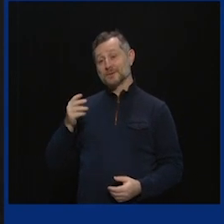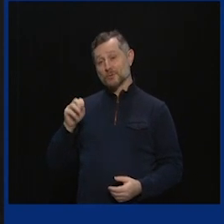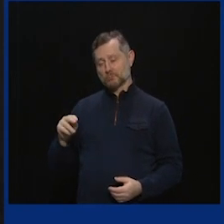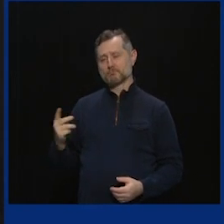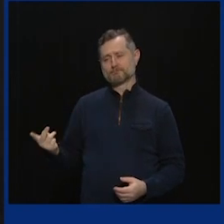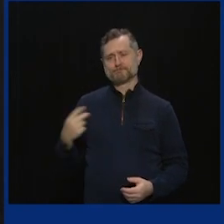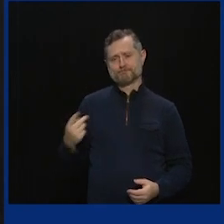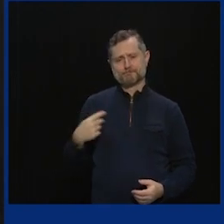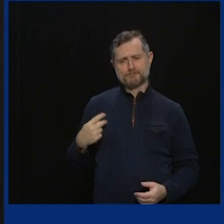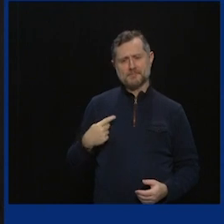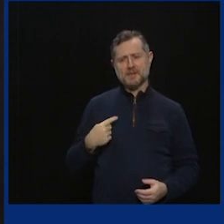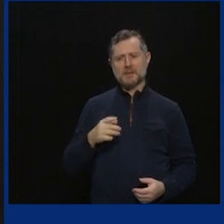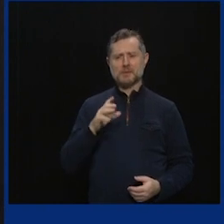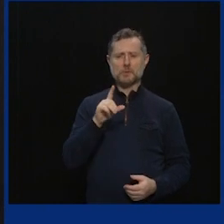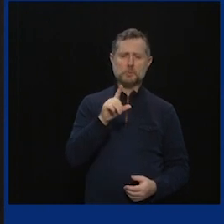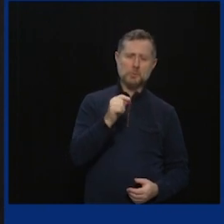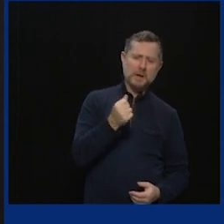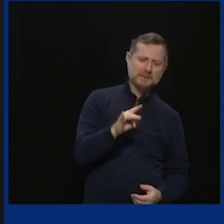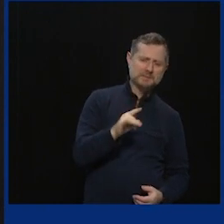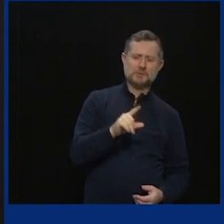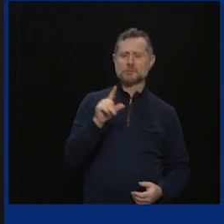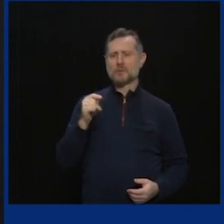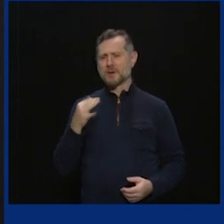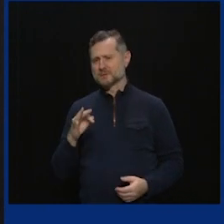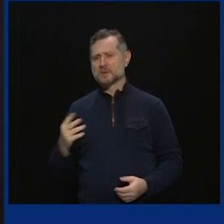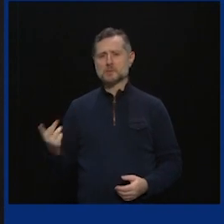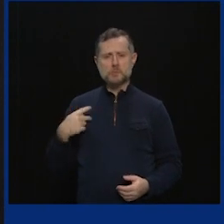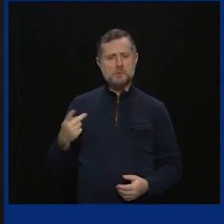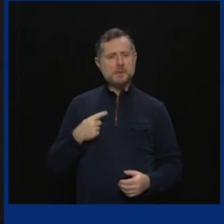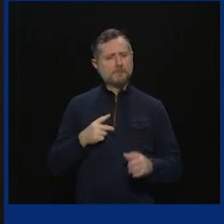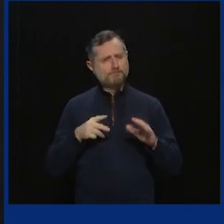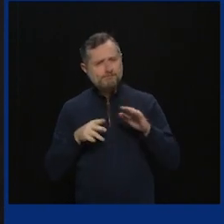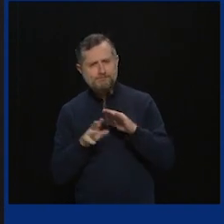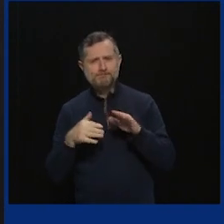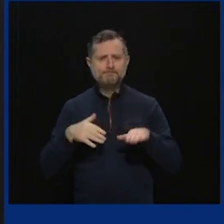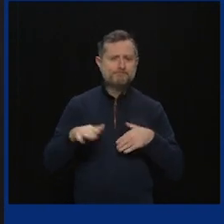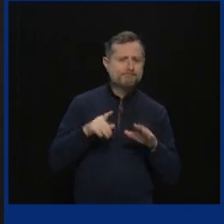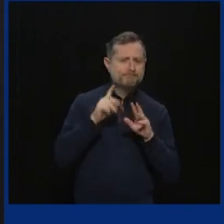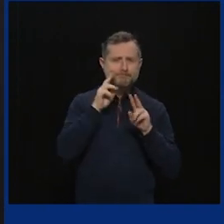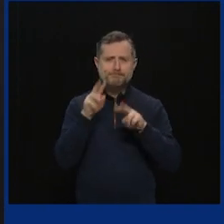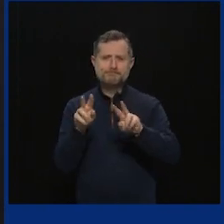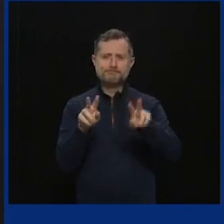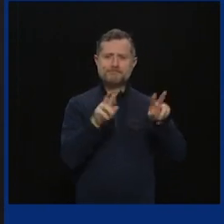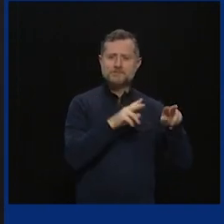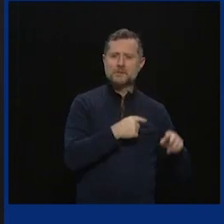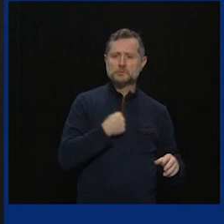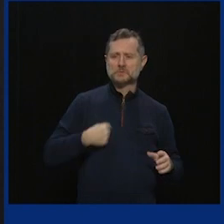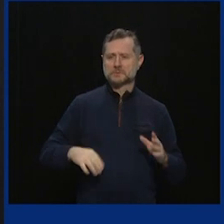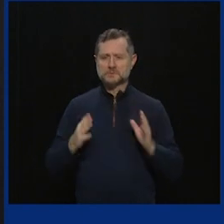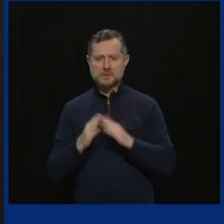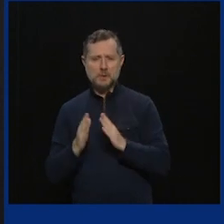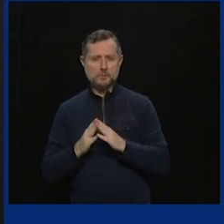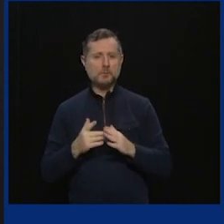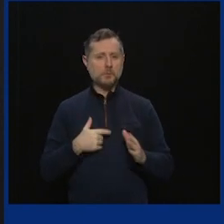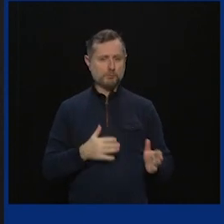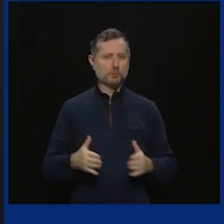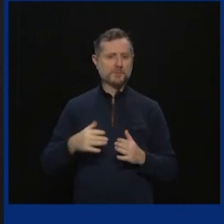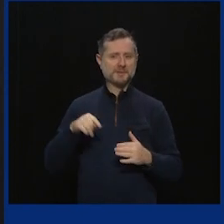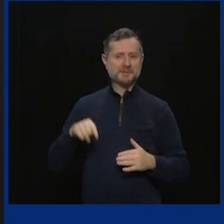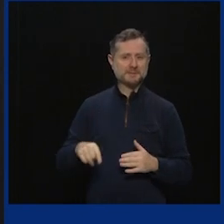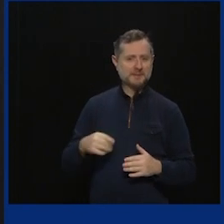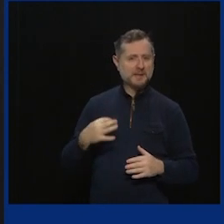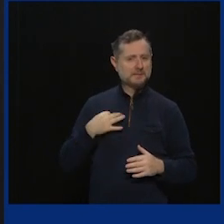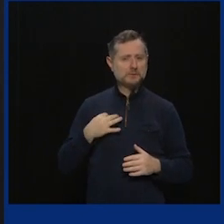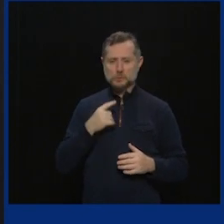in preparation, laying the groundwork for this application. So he's not here today. And also the hardworking staff of